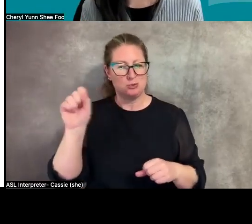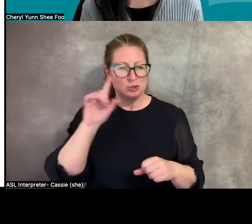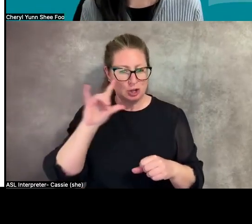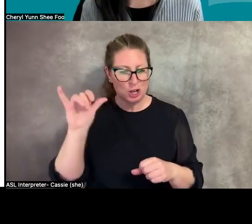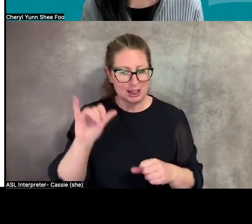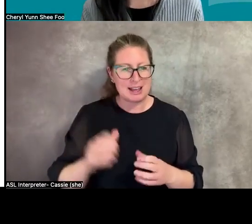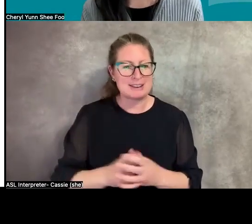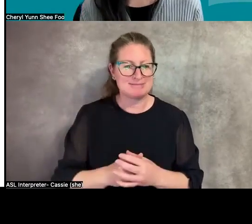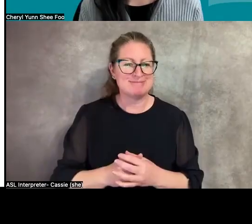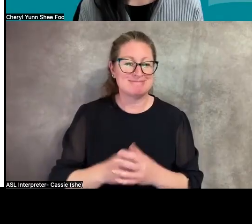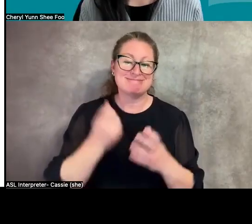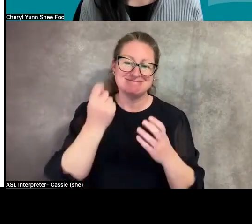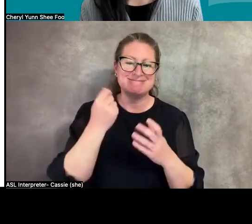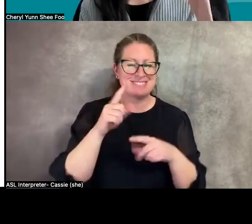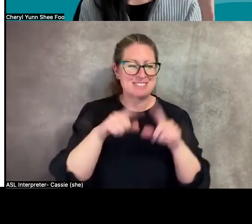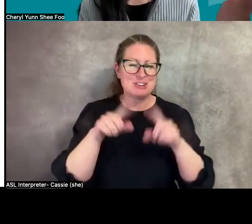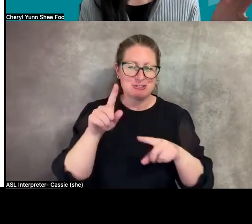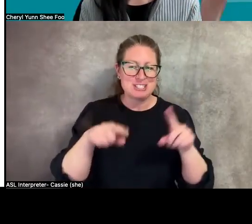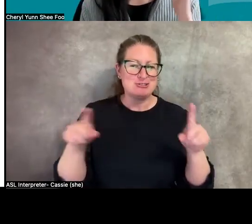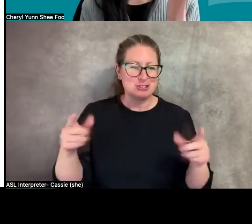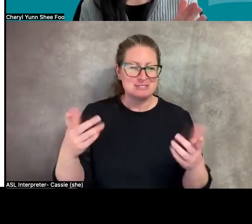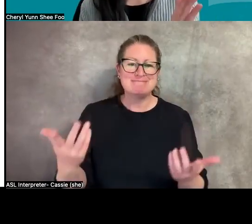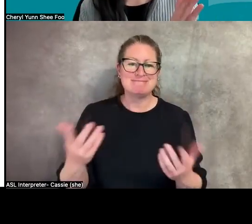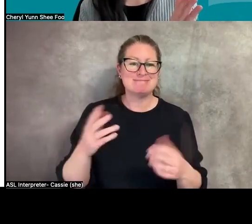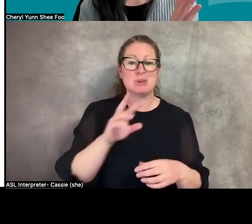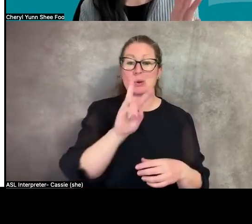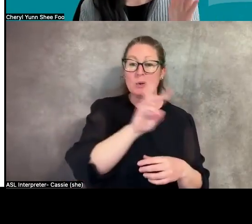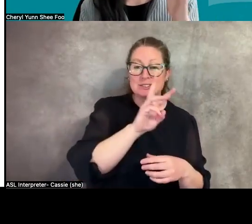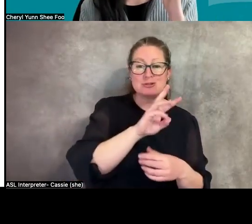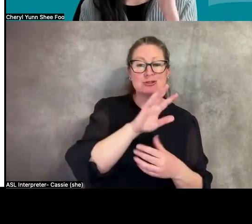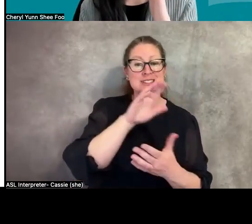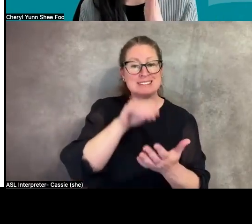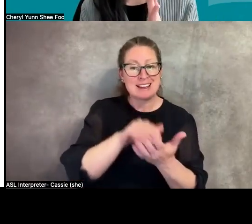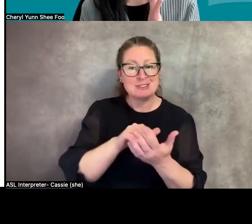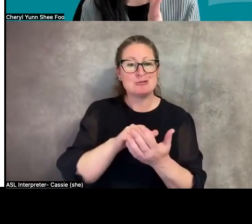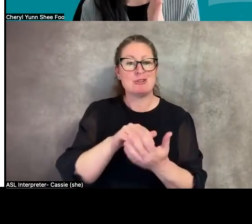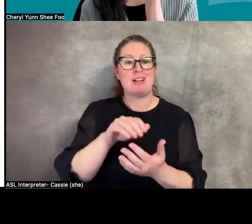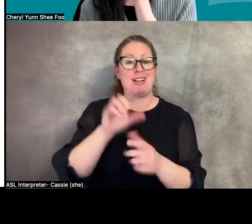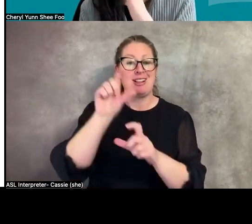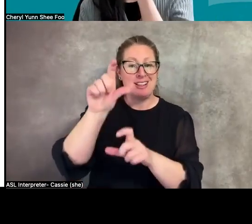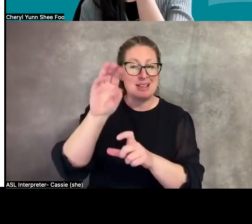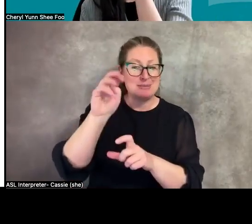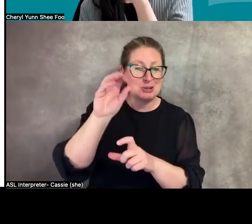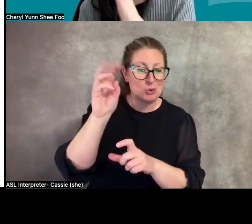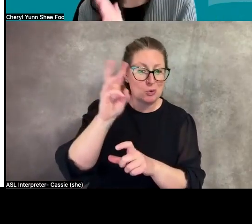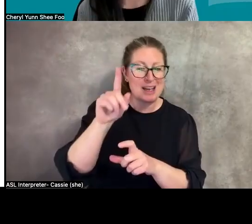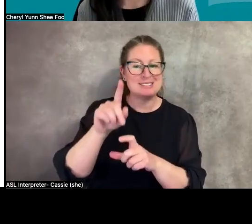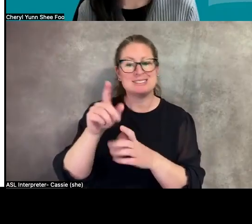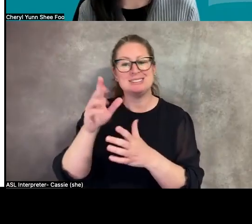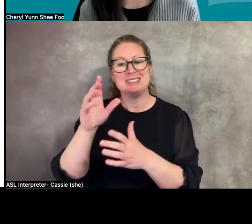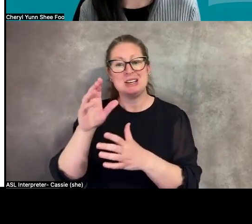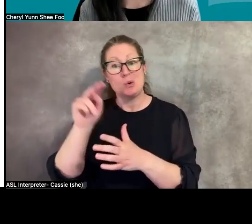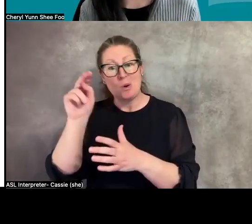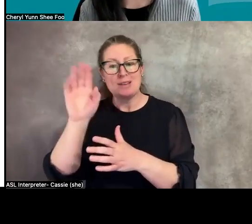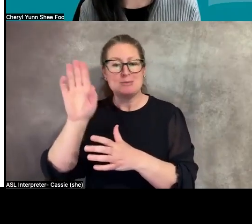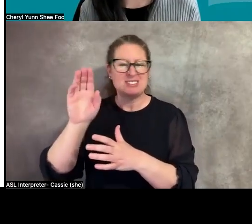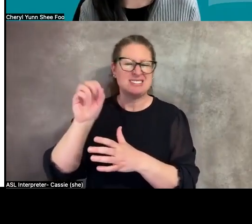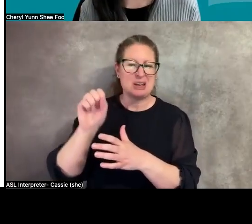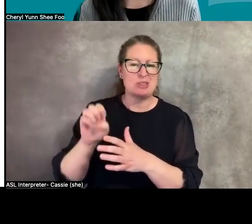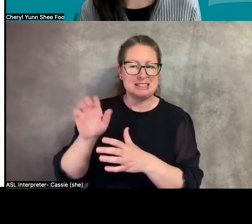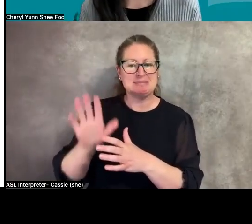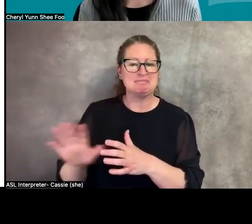regional variation from Western Mass, Central and Metro West, Metro Boston, Northeast, and then